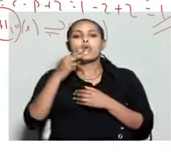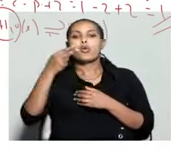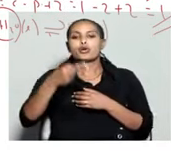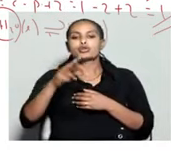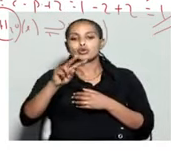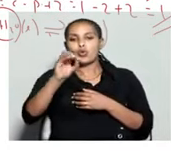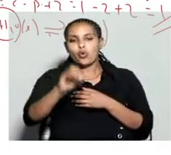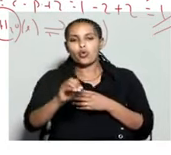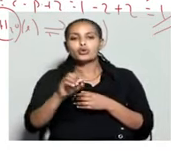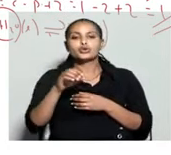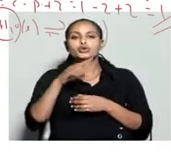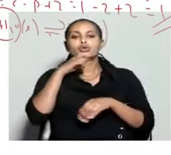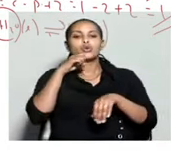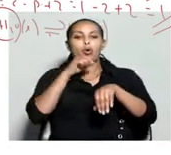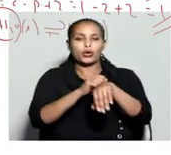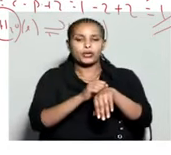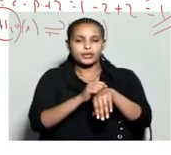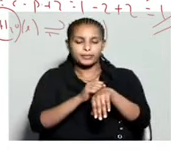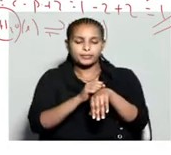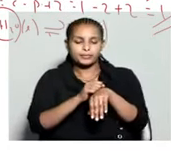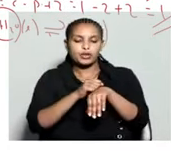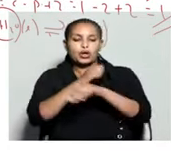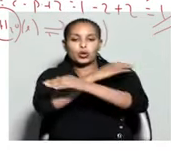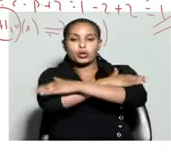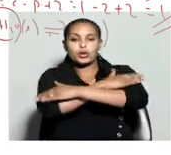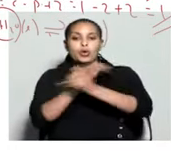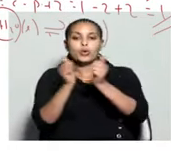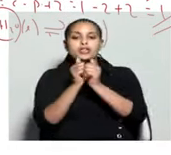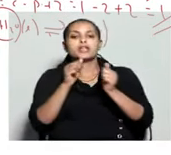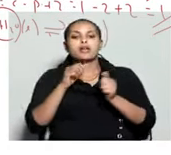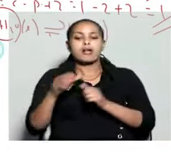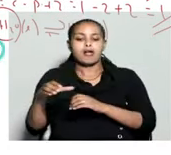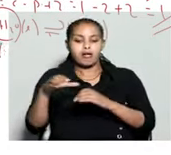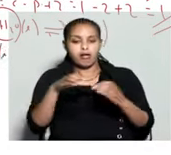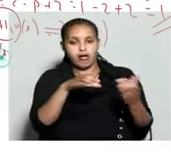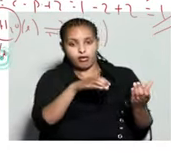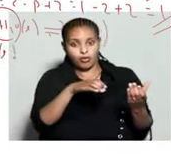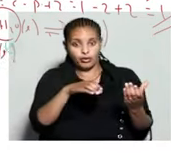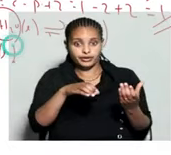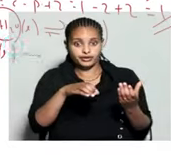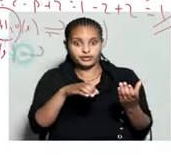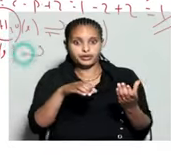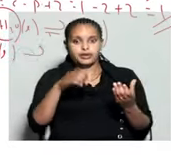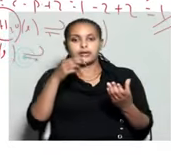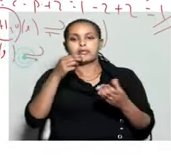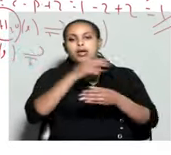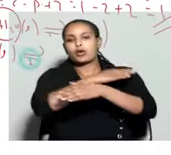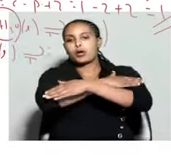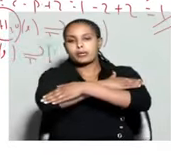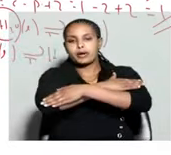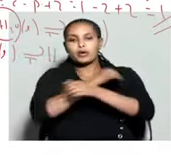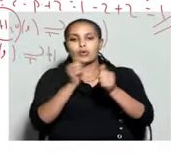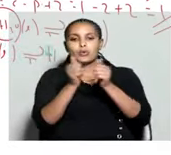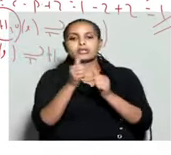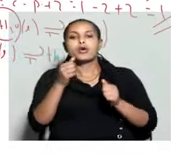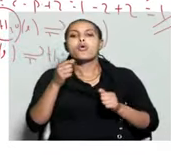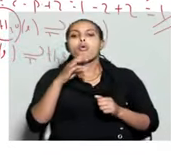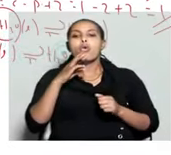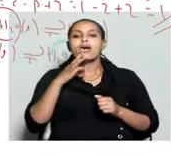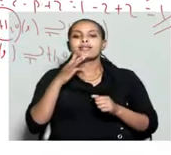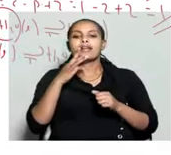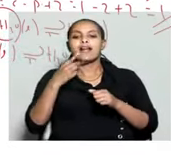water H2O solid in equilibrium with water liquid, H2O liquid in equilibrium with